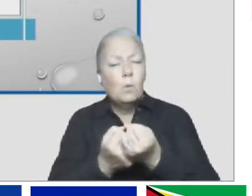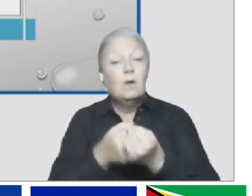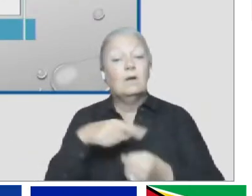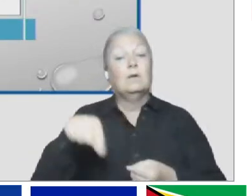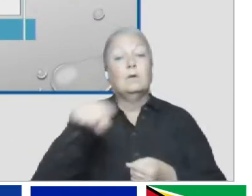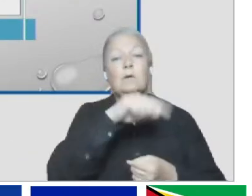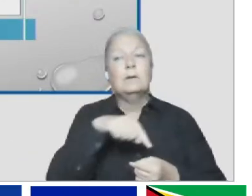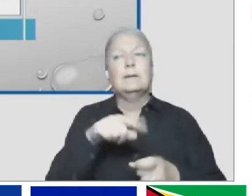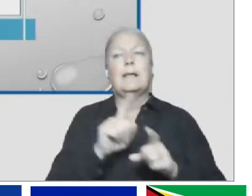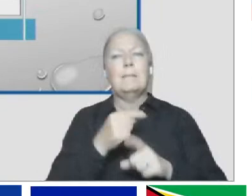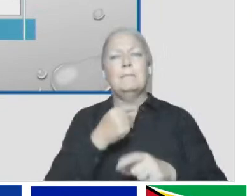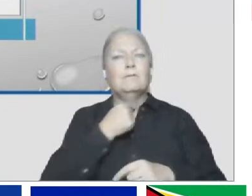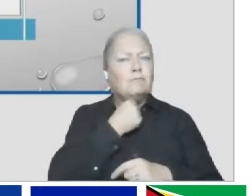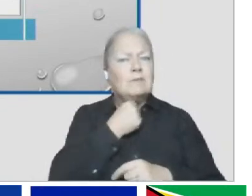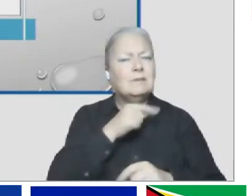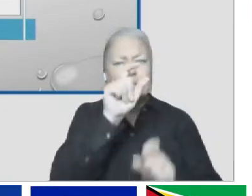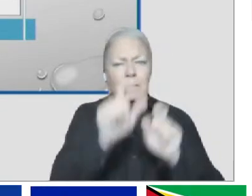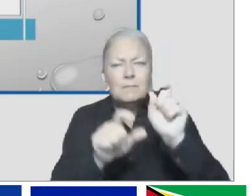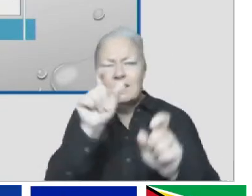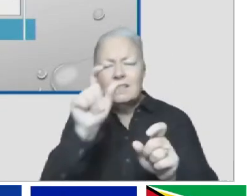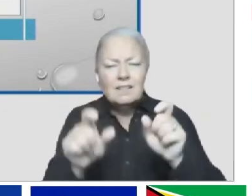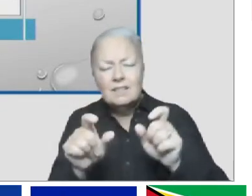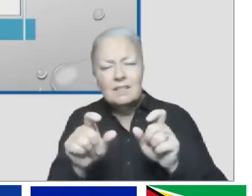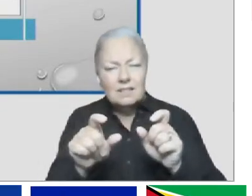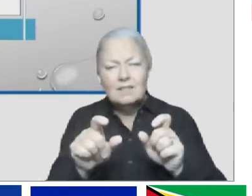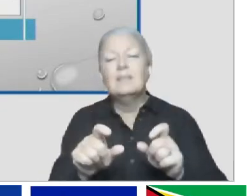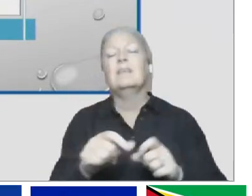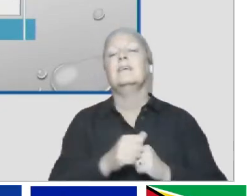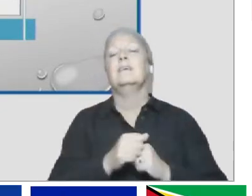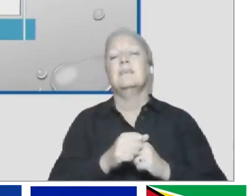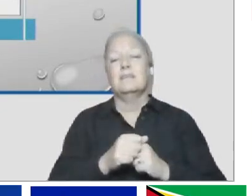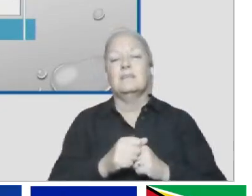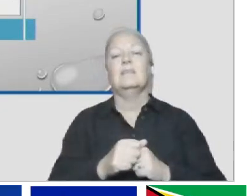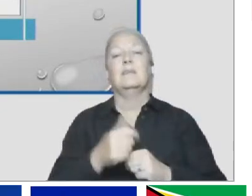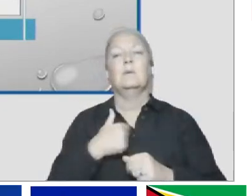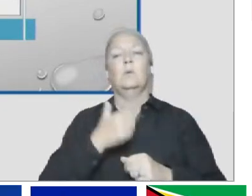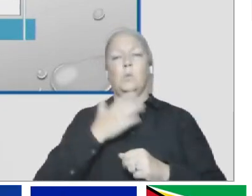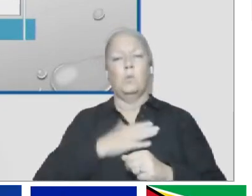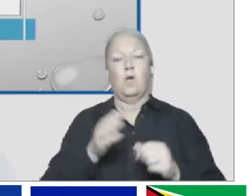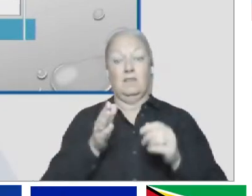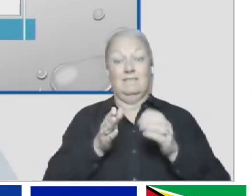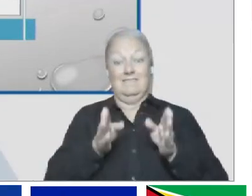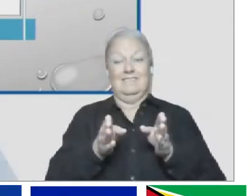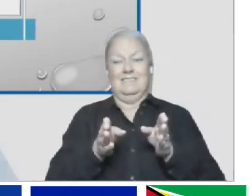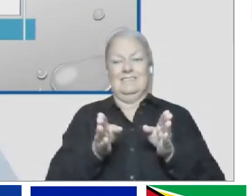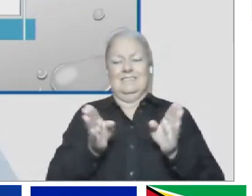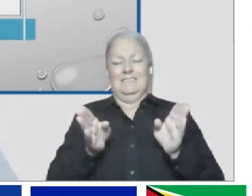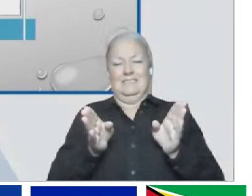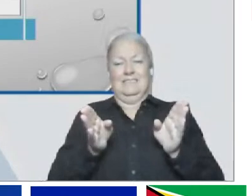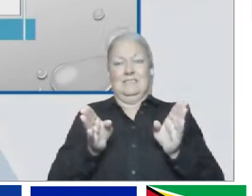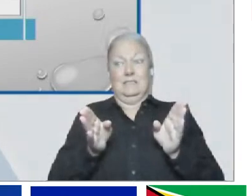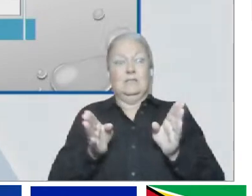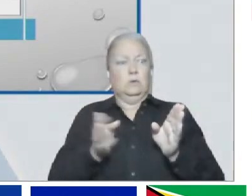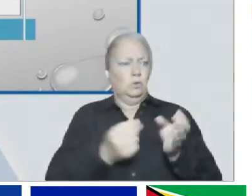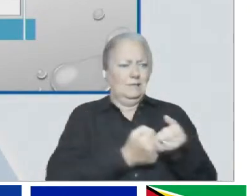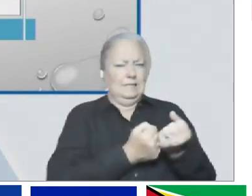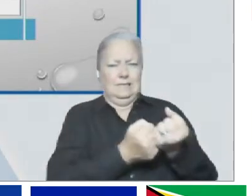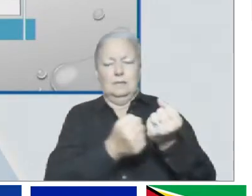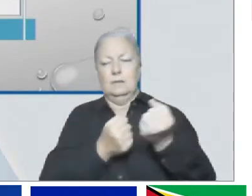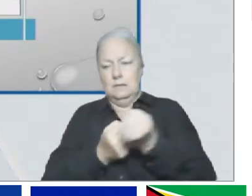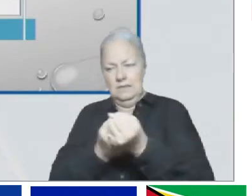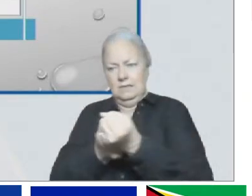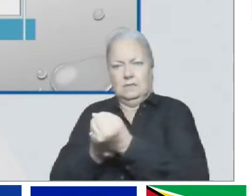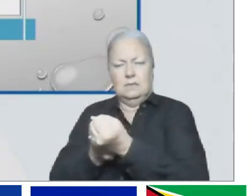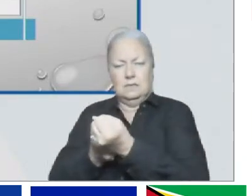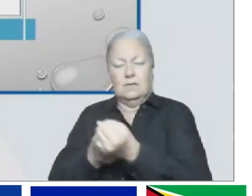we widened the social safety net. There were grants under the promotion of the Youth